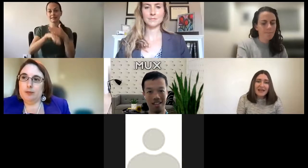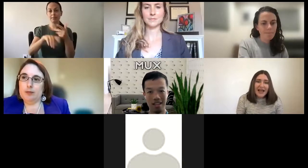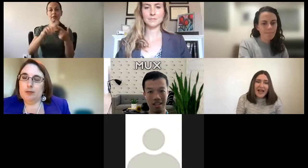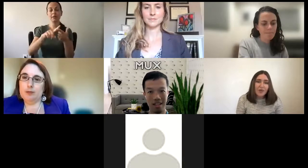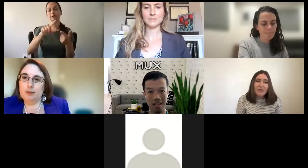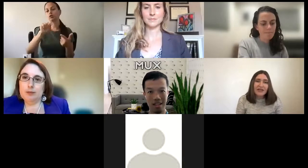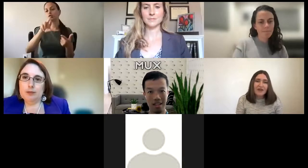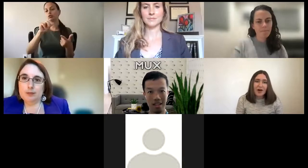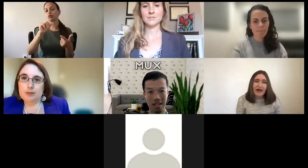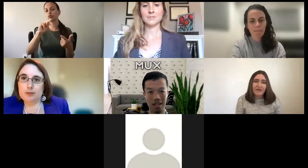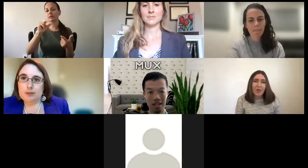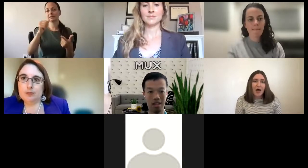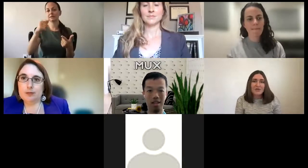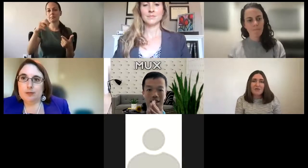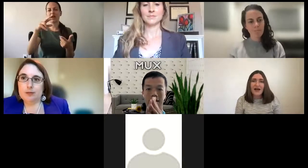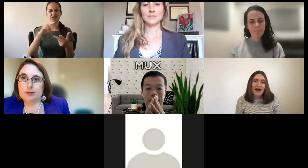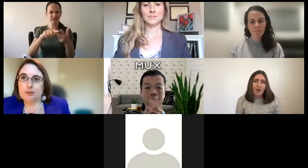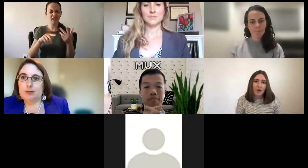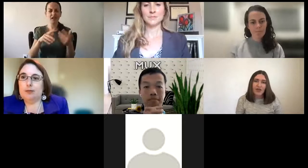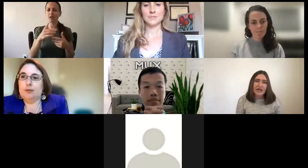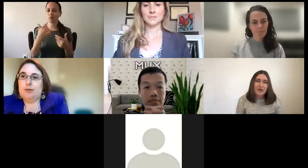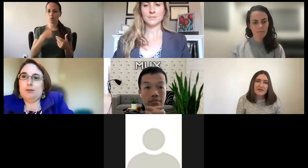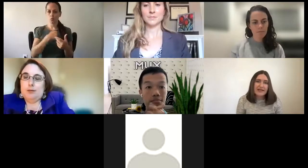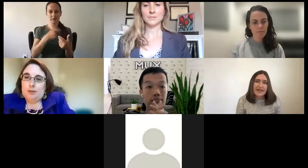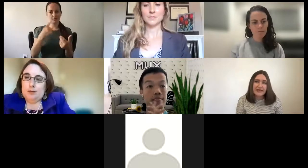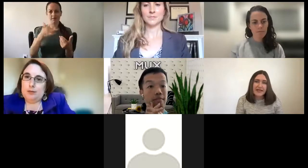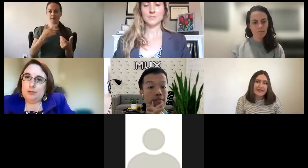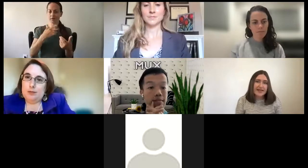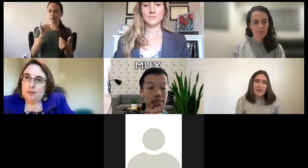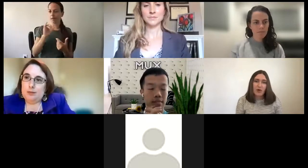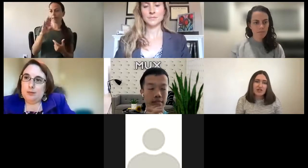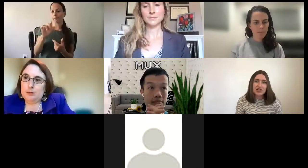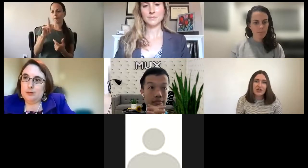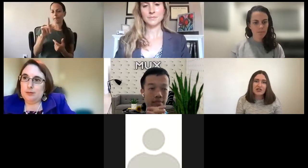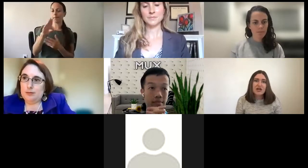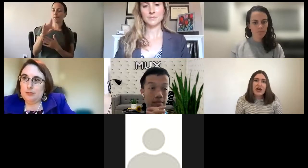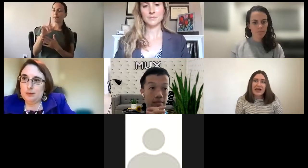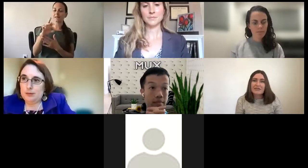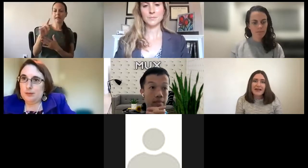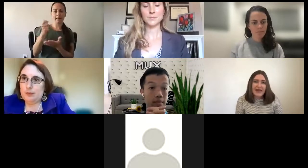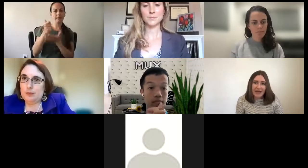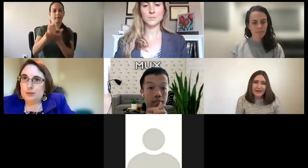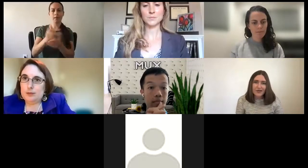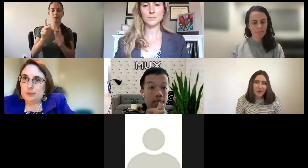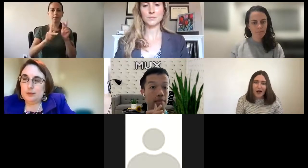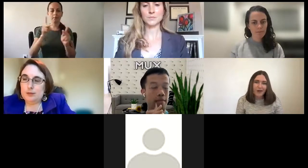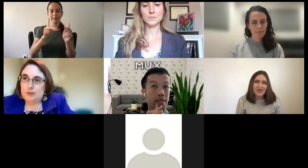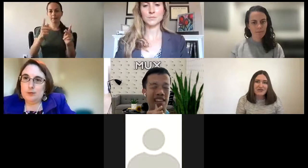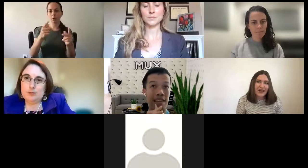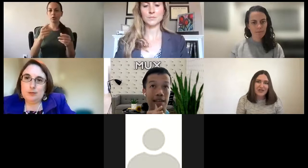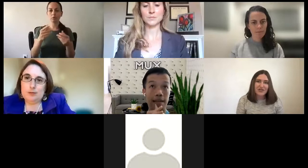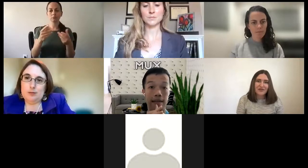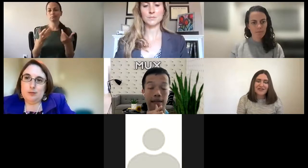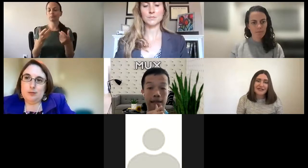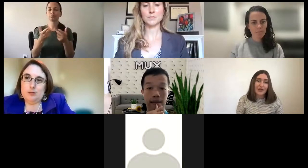accessibility. And we believe that our platform helps provide everyone with an equal seat at the lending table, which in turn expands access to a broad range